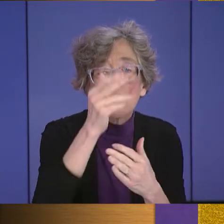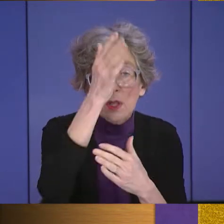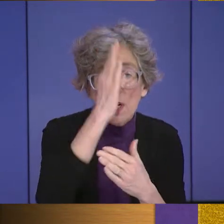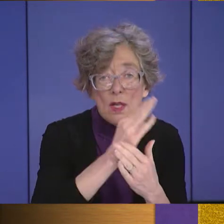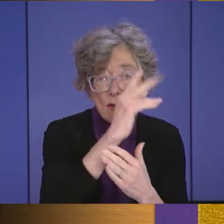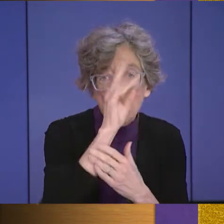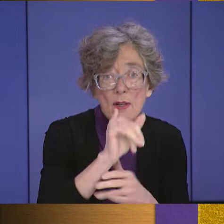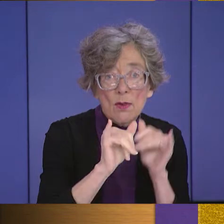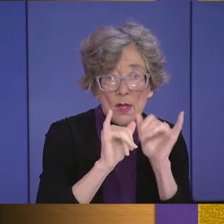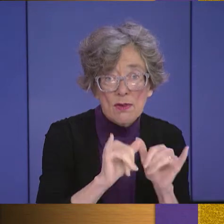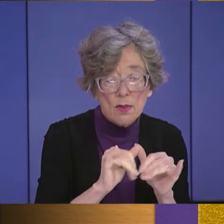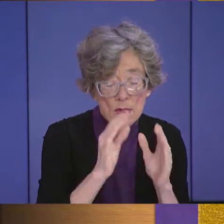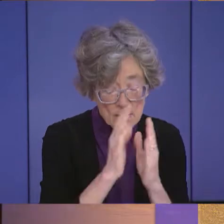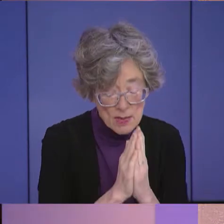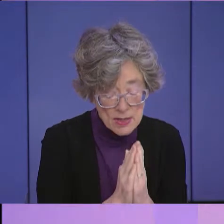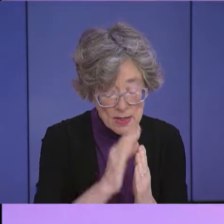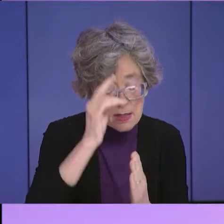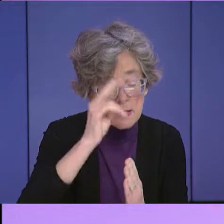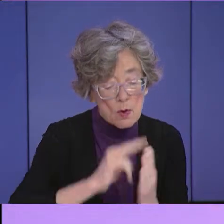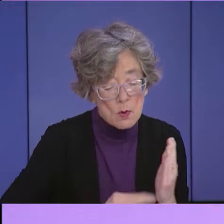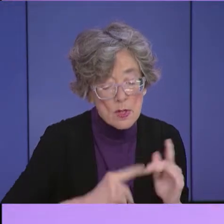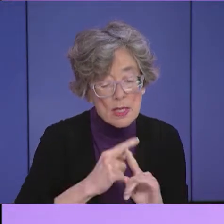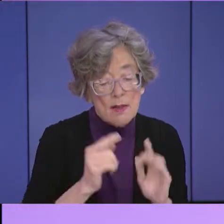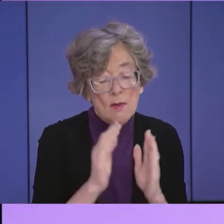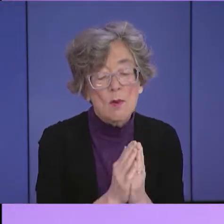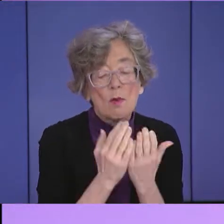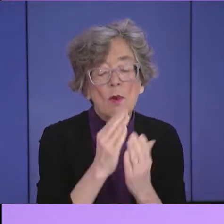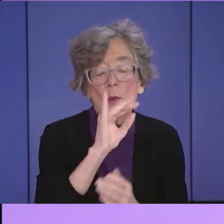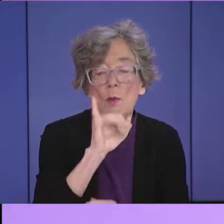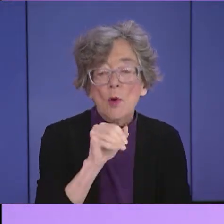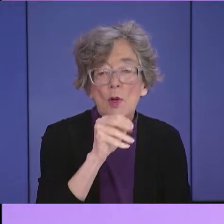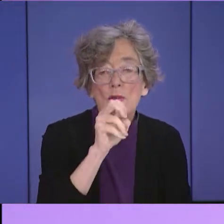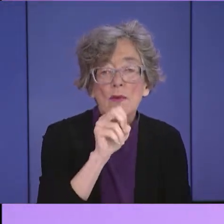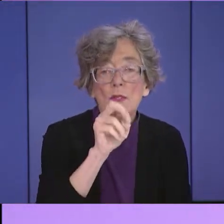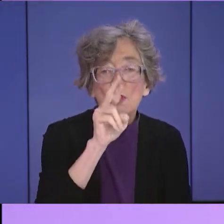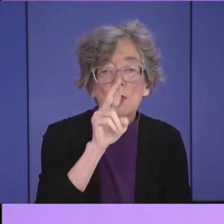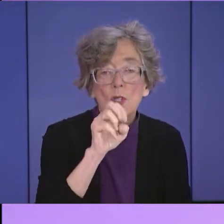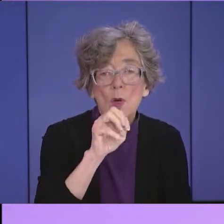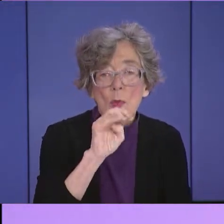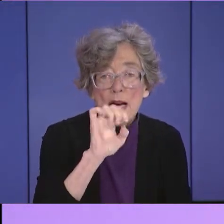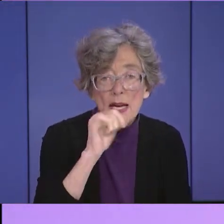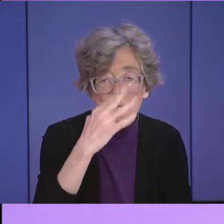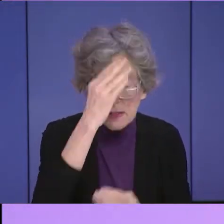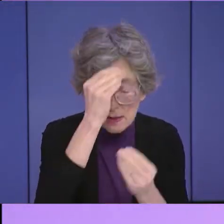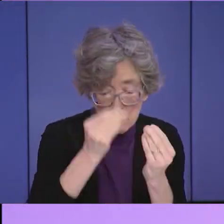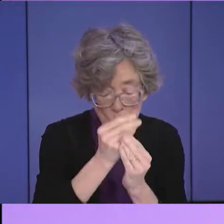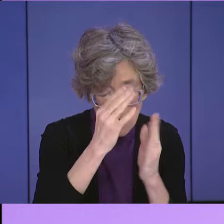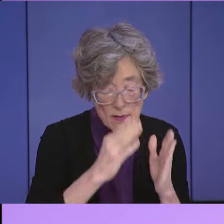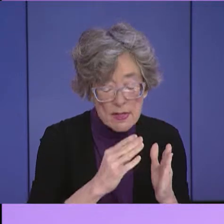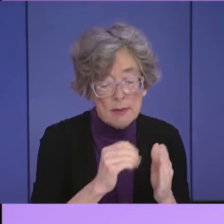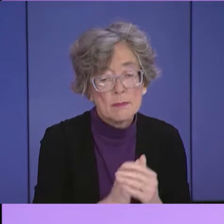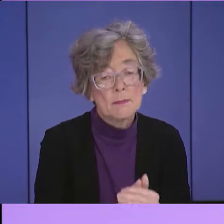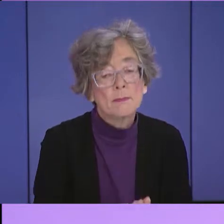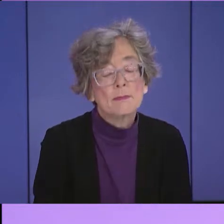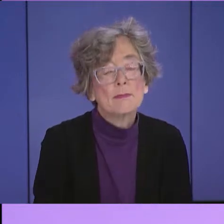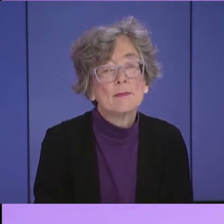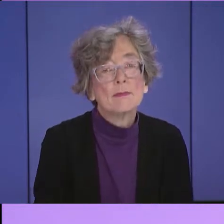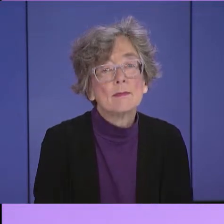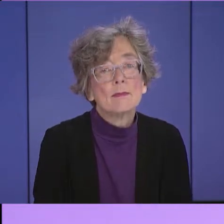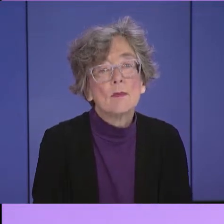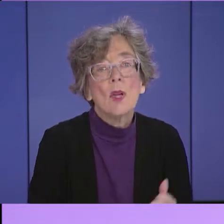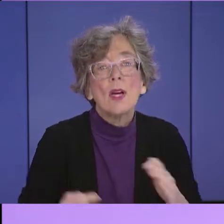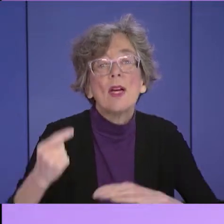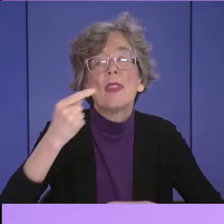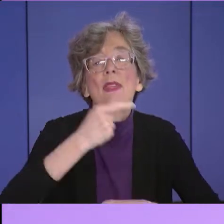forever and ever. Amen. A reading from the book of the prophet Jeremiah. The